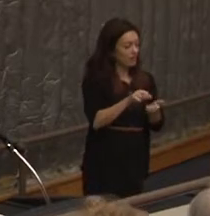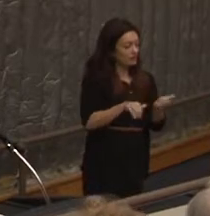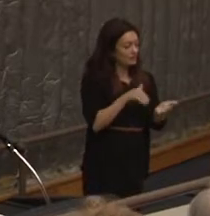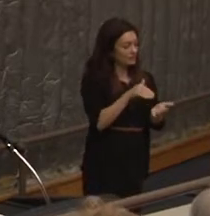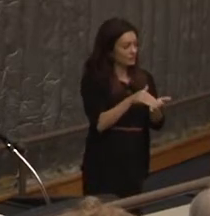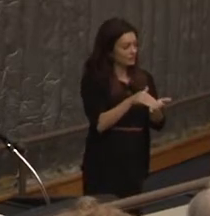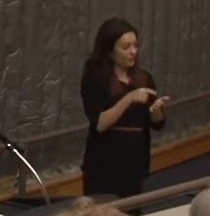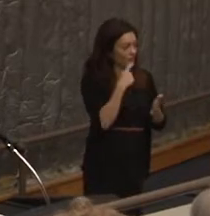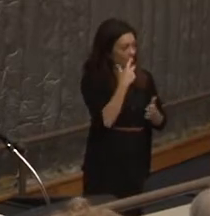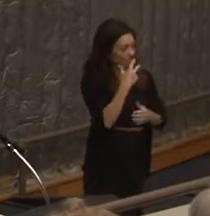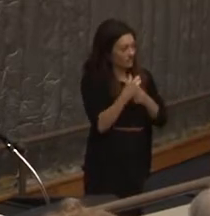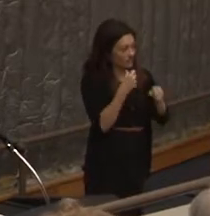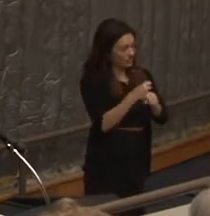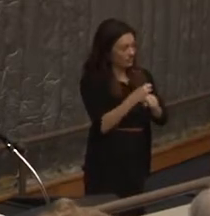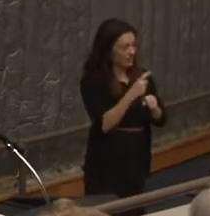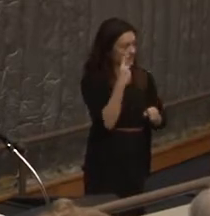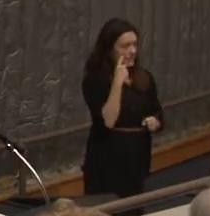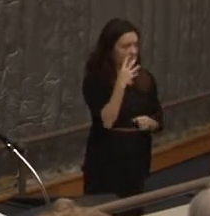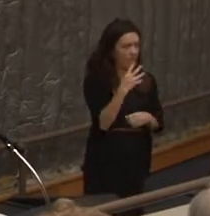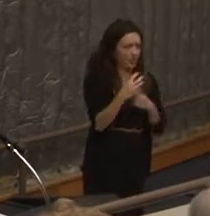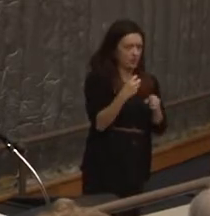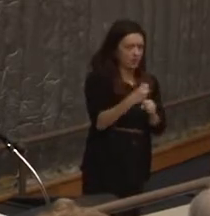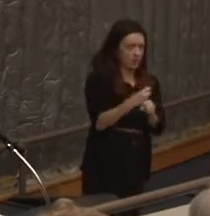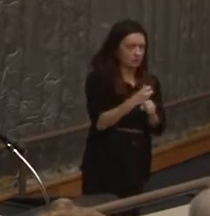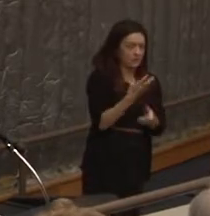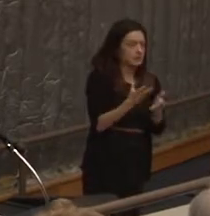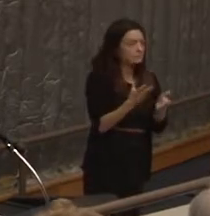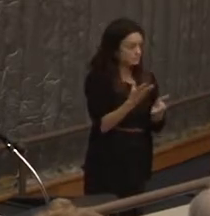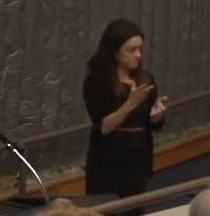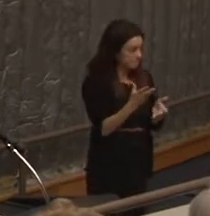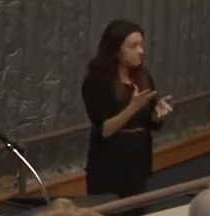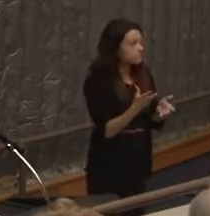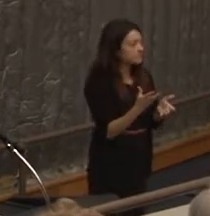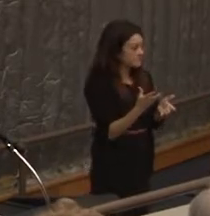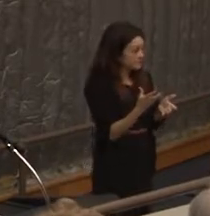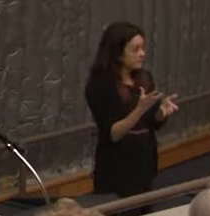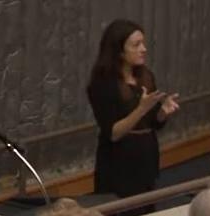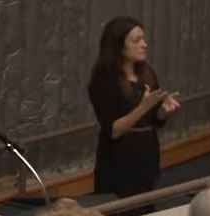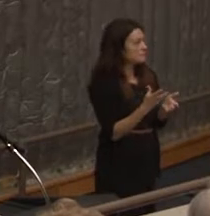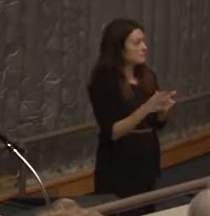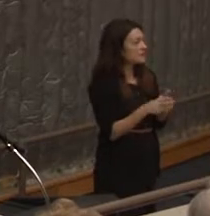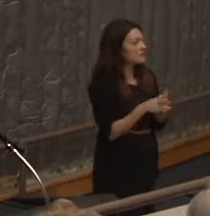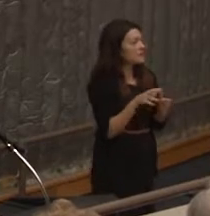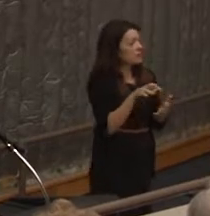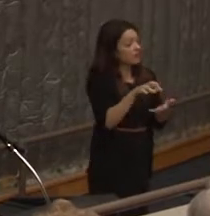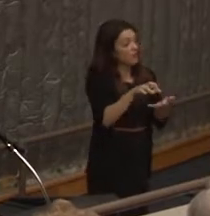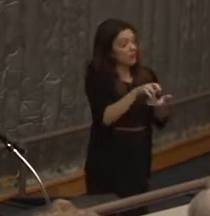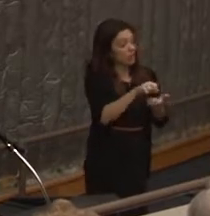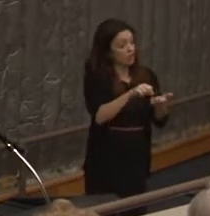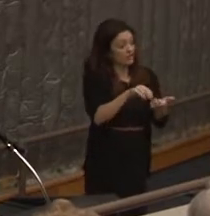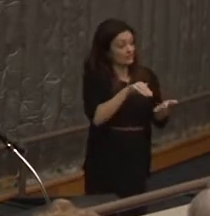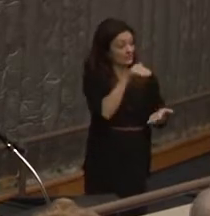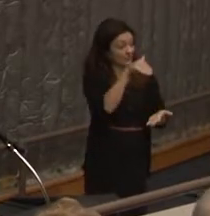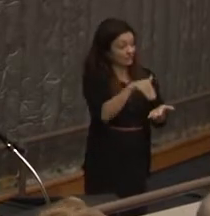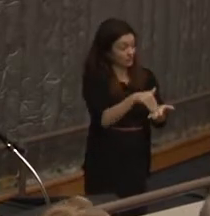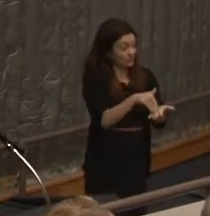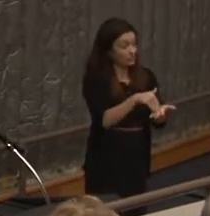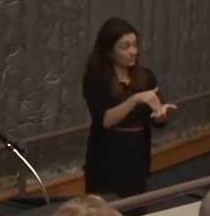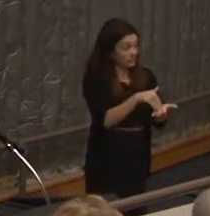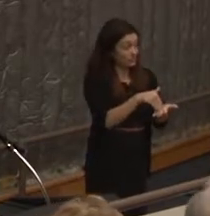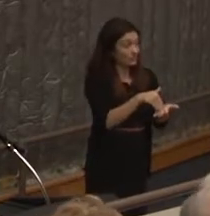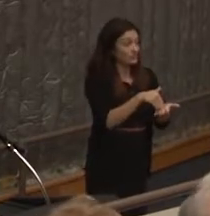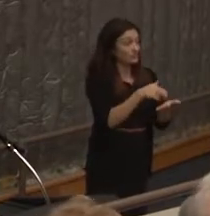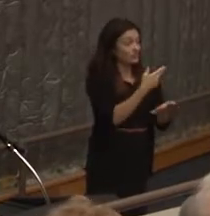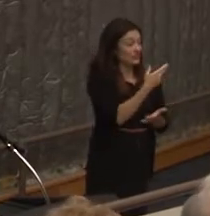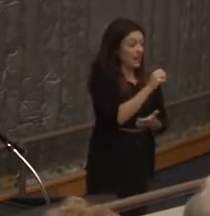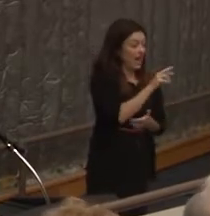I think. It could be our fourth, but I think it's the third year, right? Which, as I always say, came out of a course that Howard Tinberg